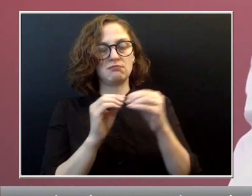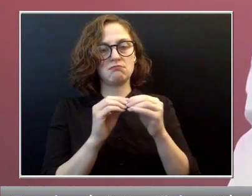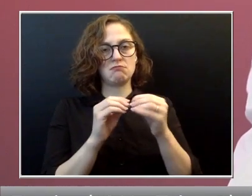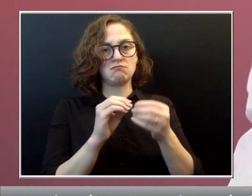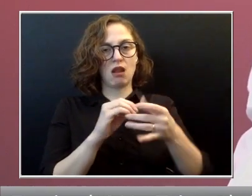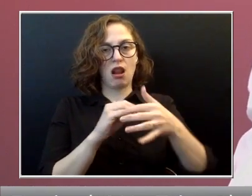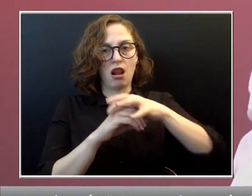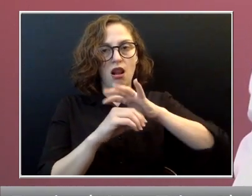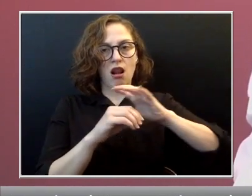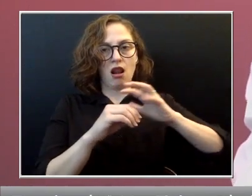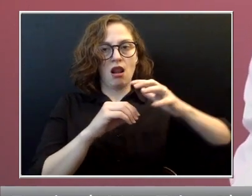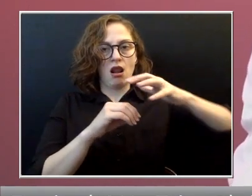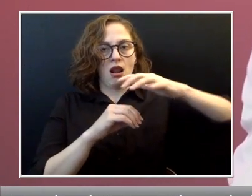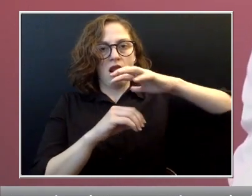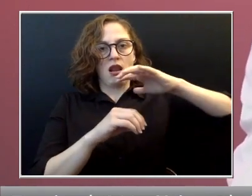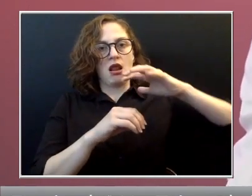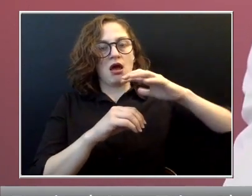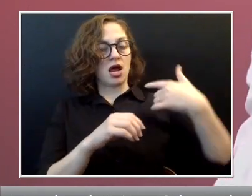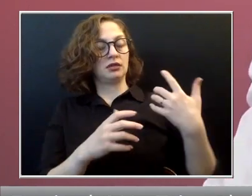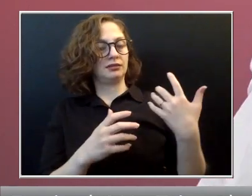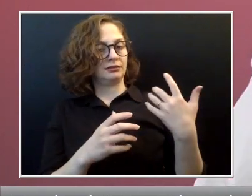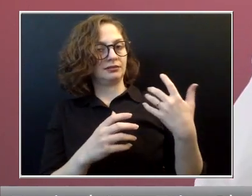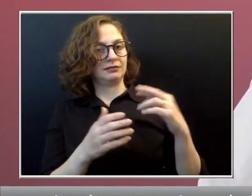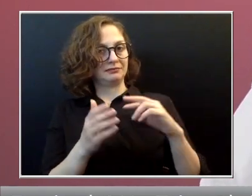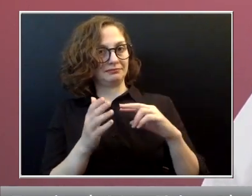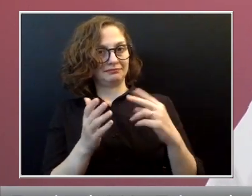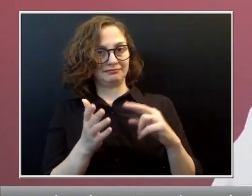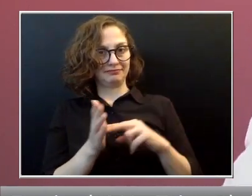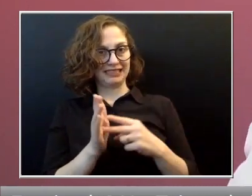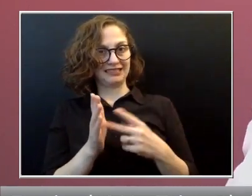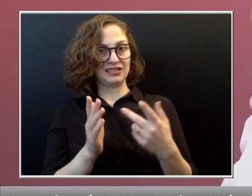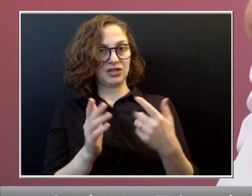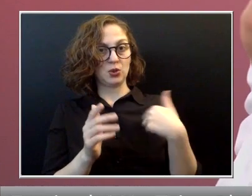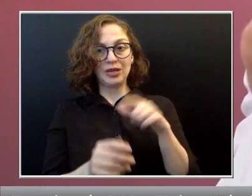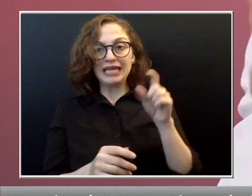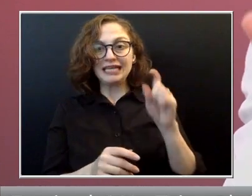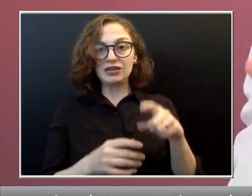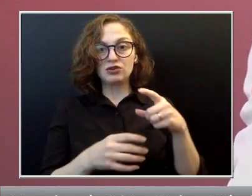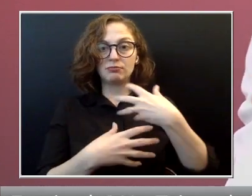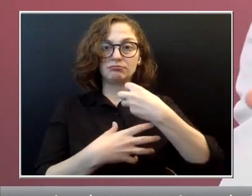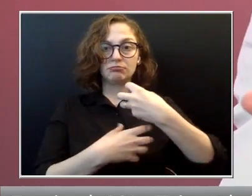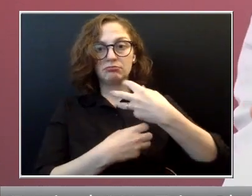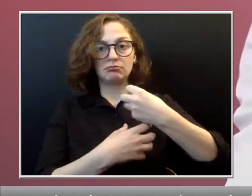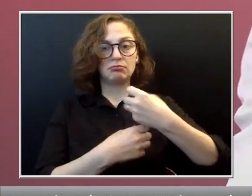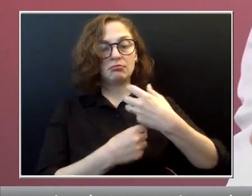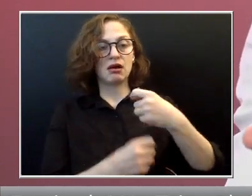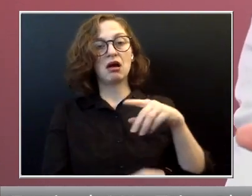pump 150 ml cavity to pump that blood out. But